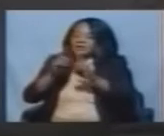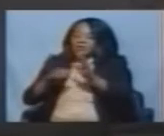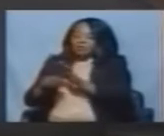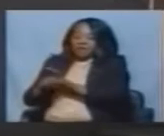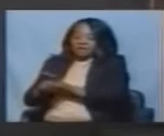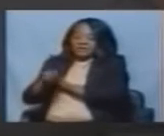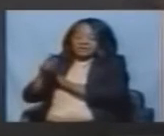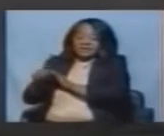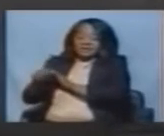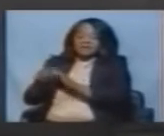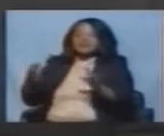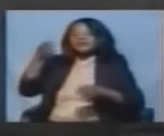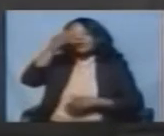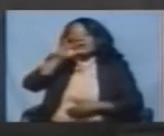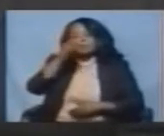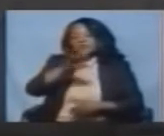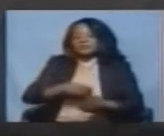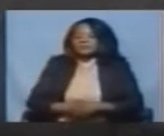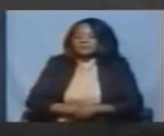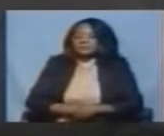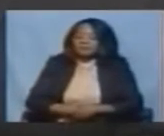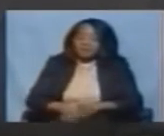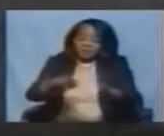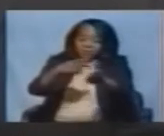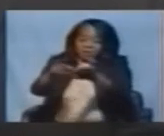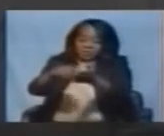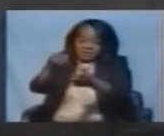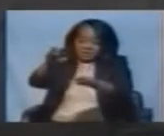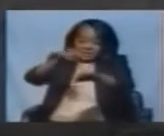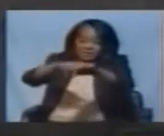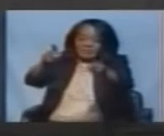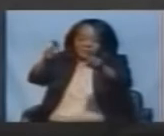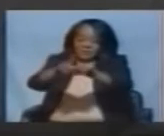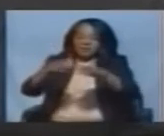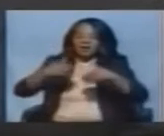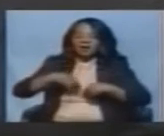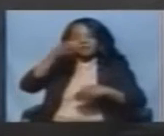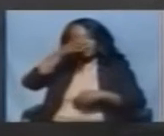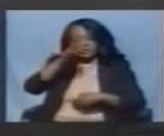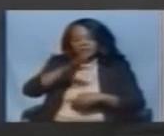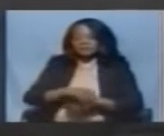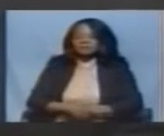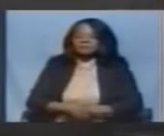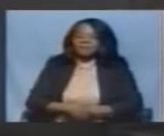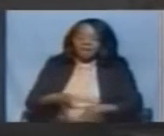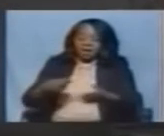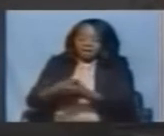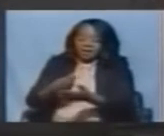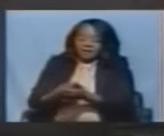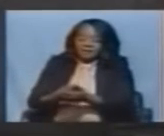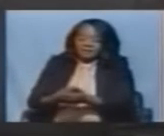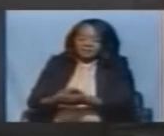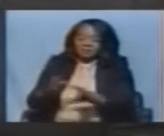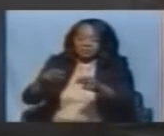corruption there. There could be corruption at the payment stage. You know, the finance people would say, your invoice is